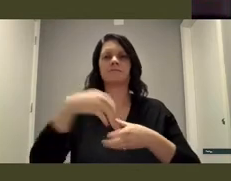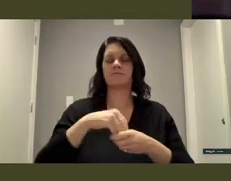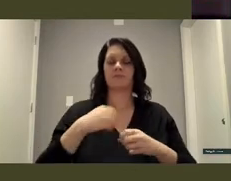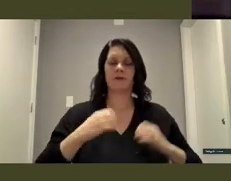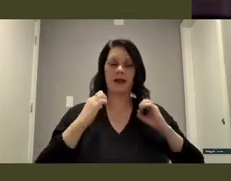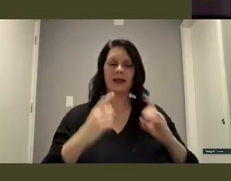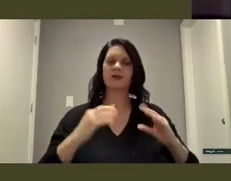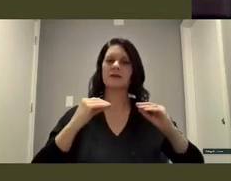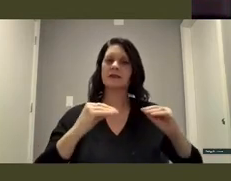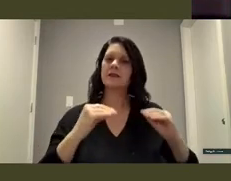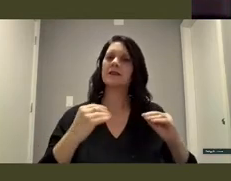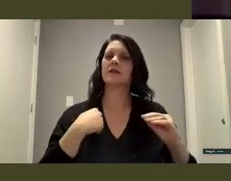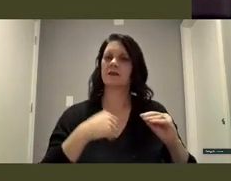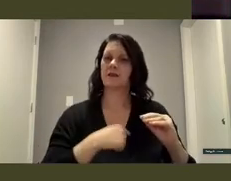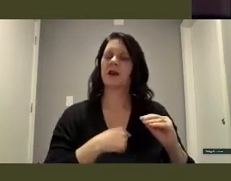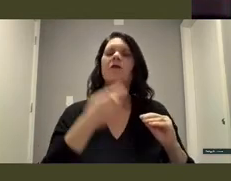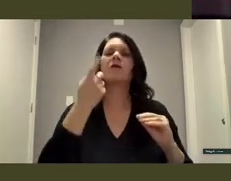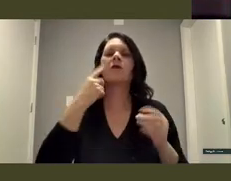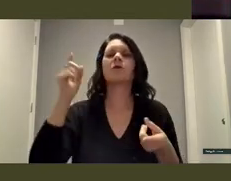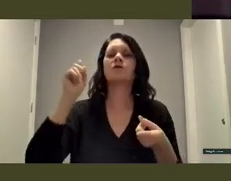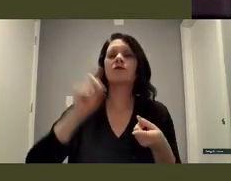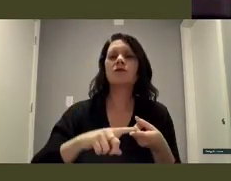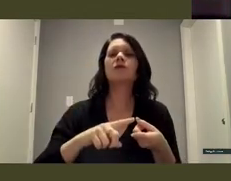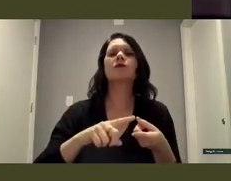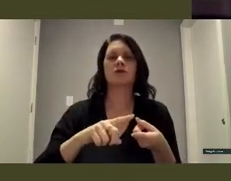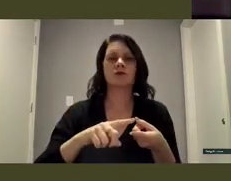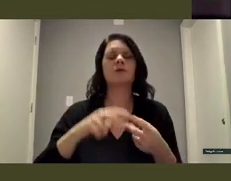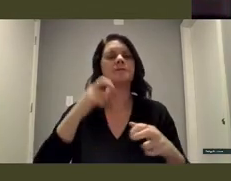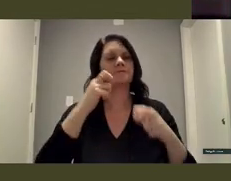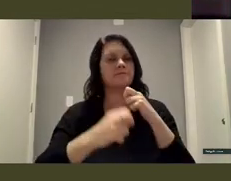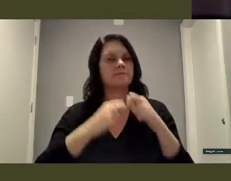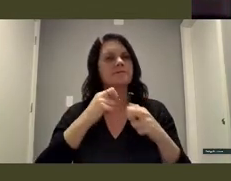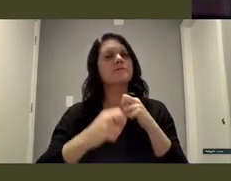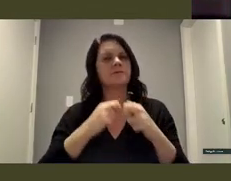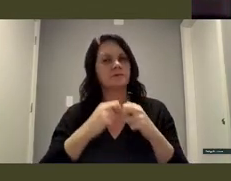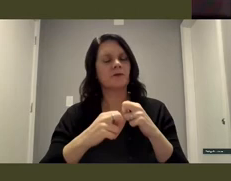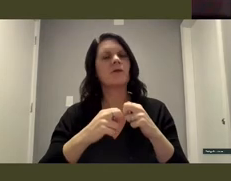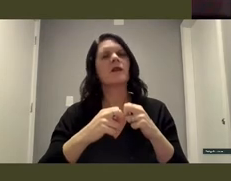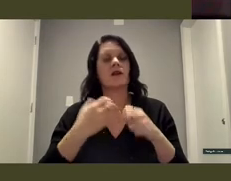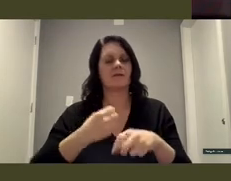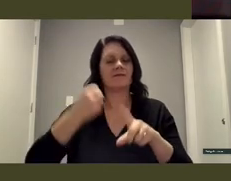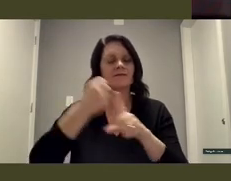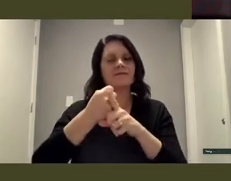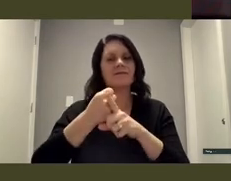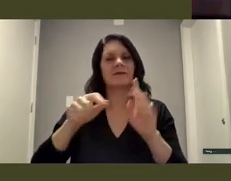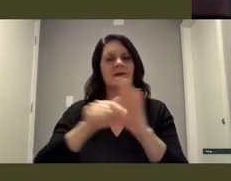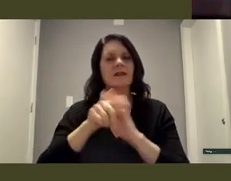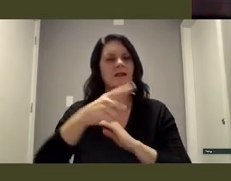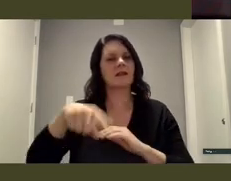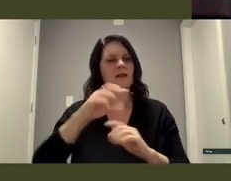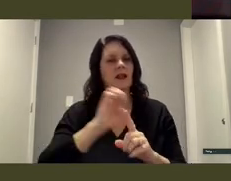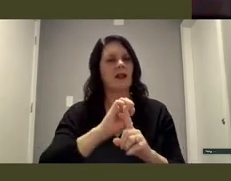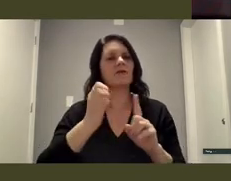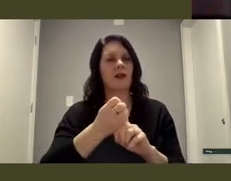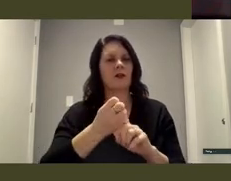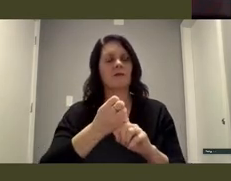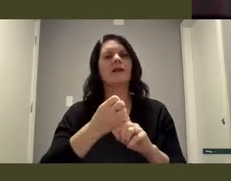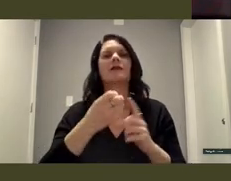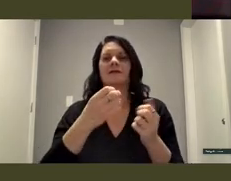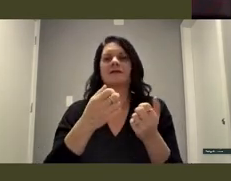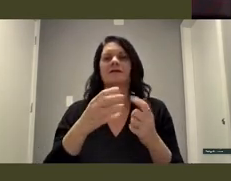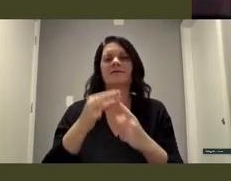to reduce the rate at which people intrude into our environment that affects our species being in extinction